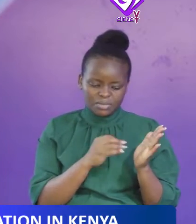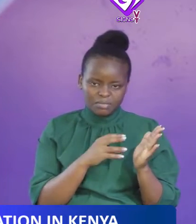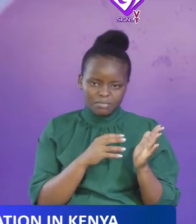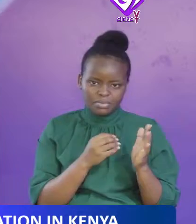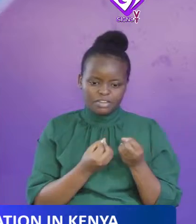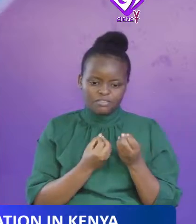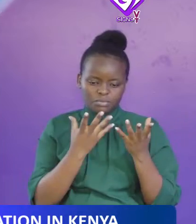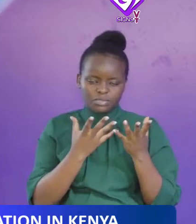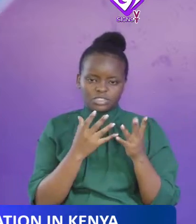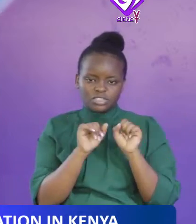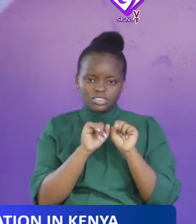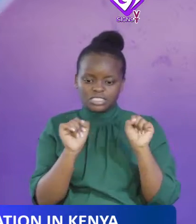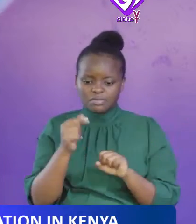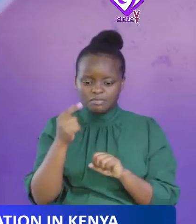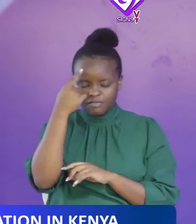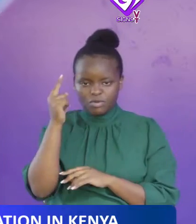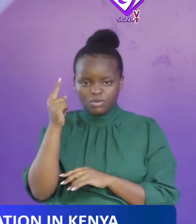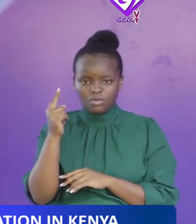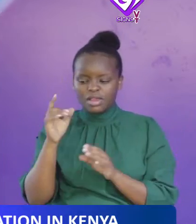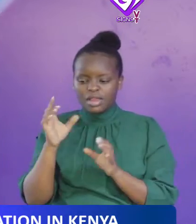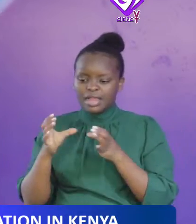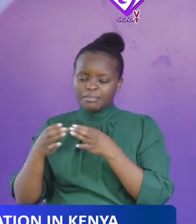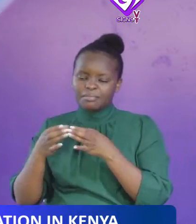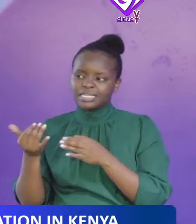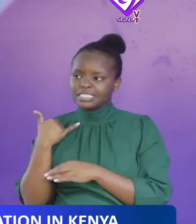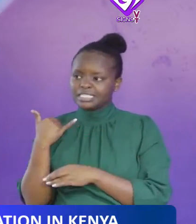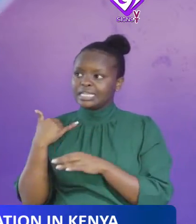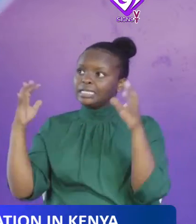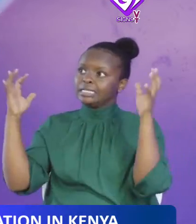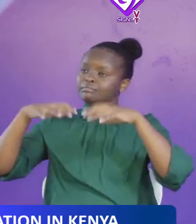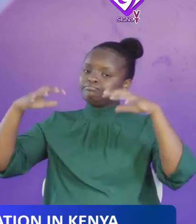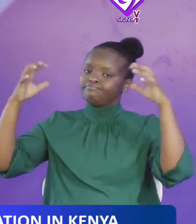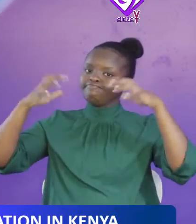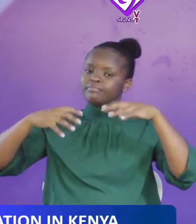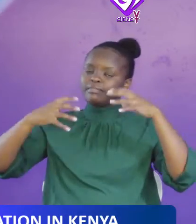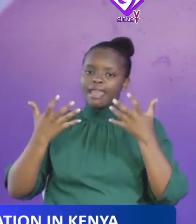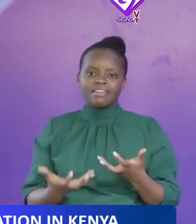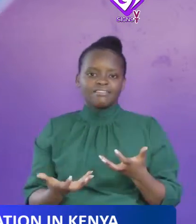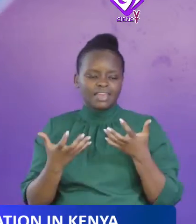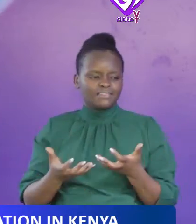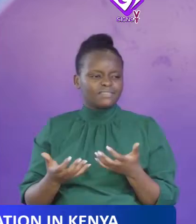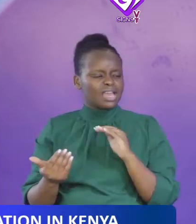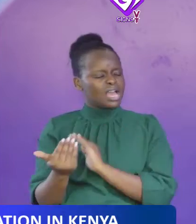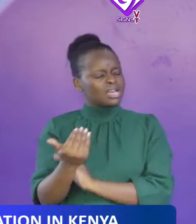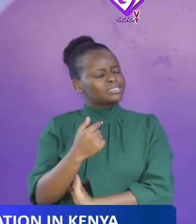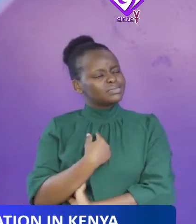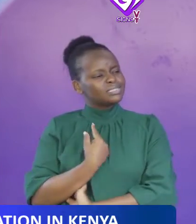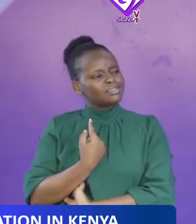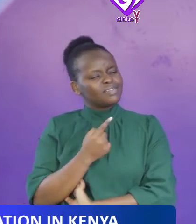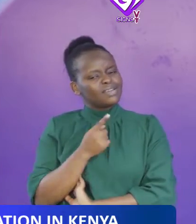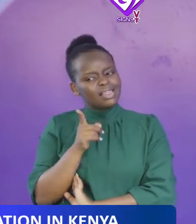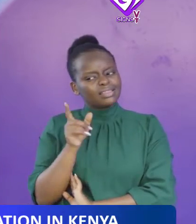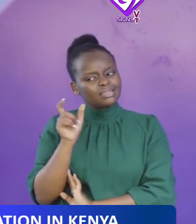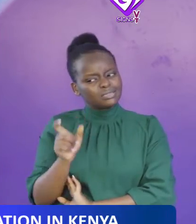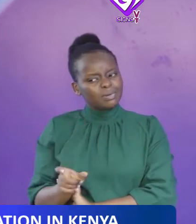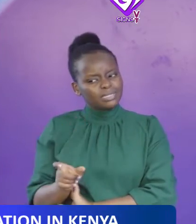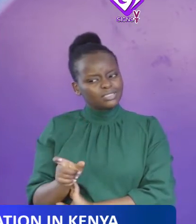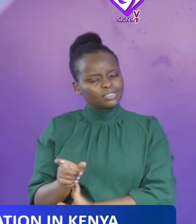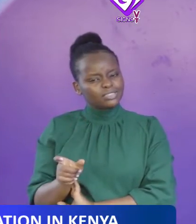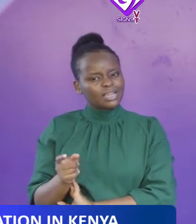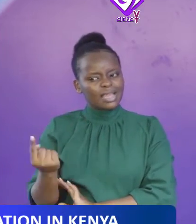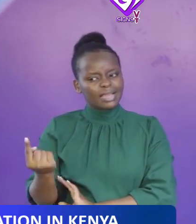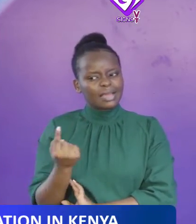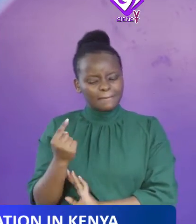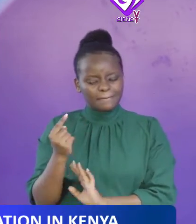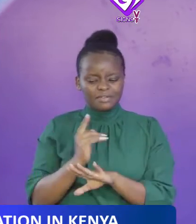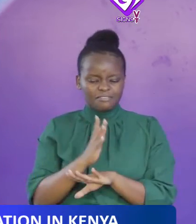some company. Yesterday, it rained quite very heavily. Absolutely. But then I asked myself, this is a person who comes home every other day at